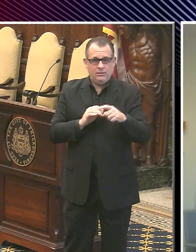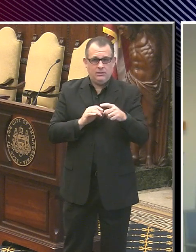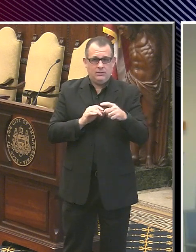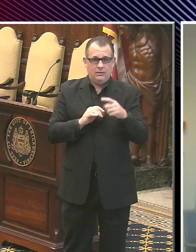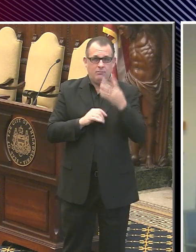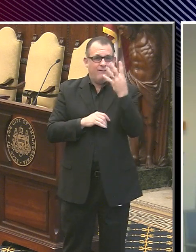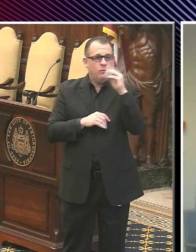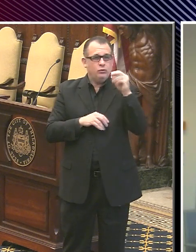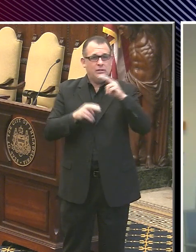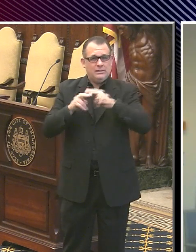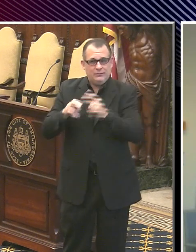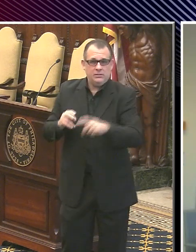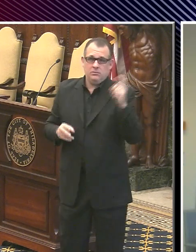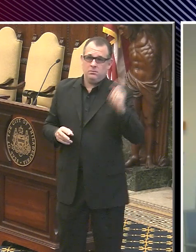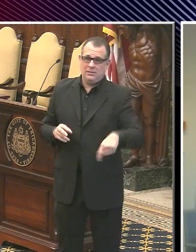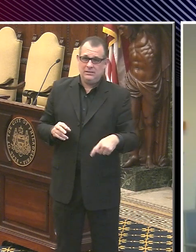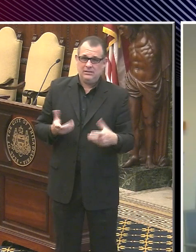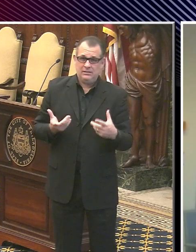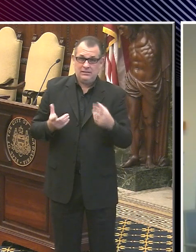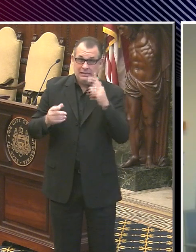down, that's a good sign. And then